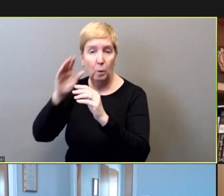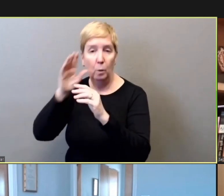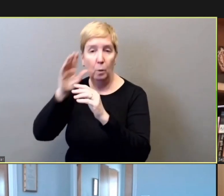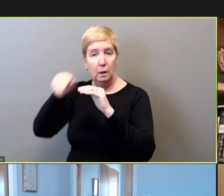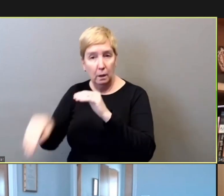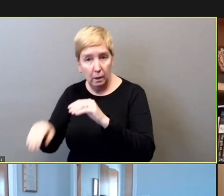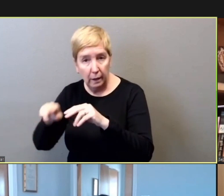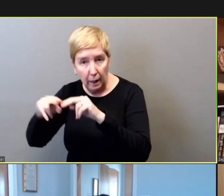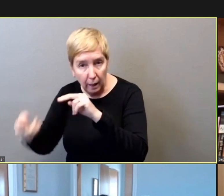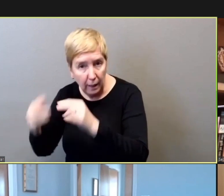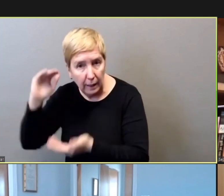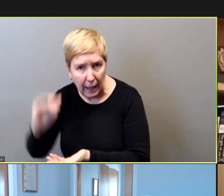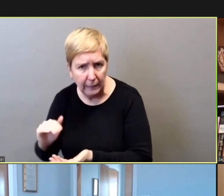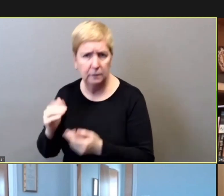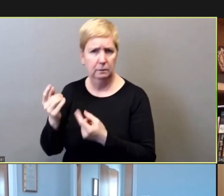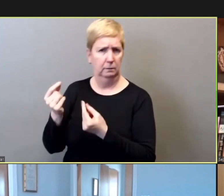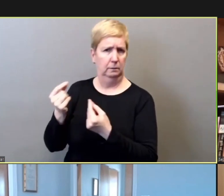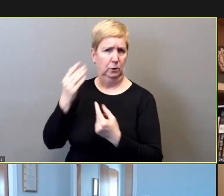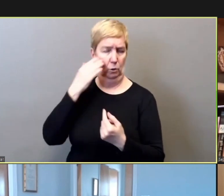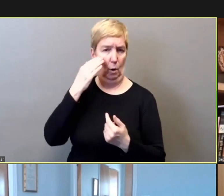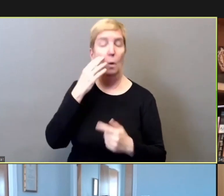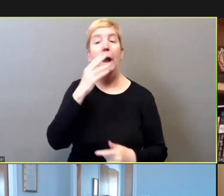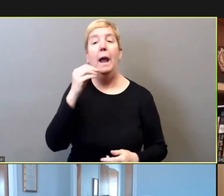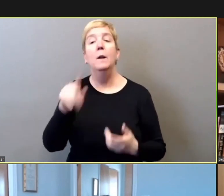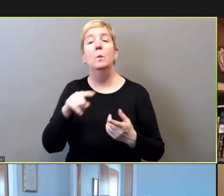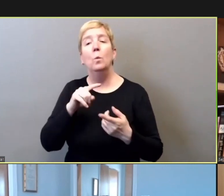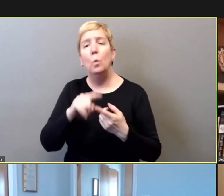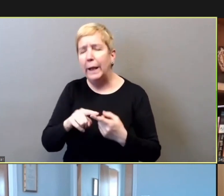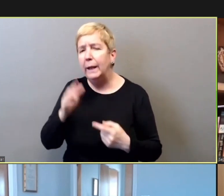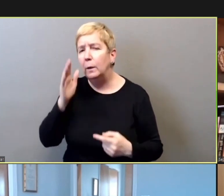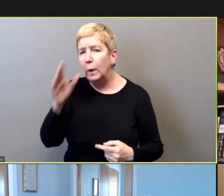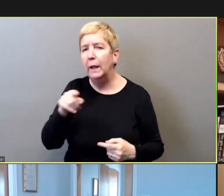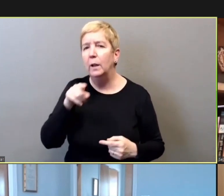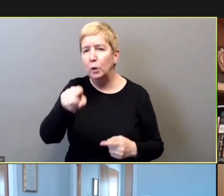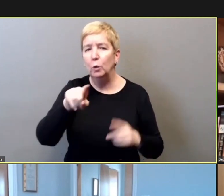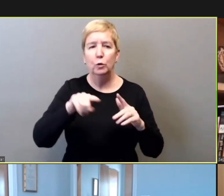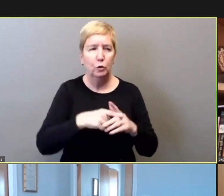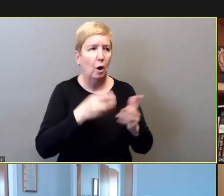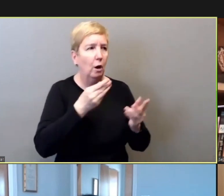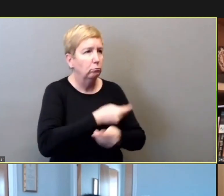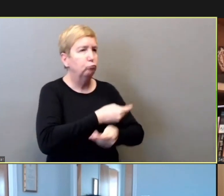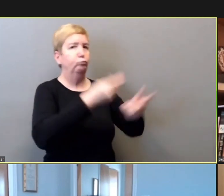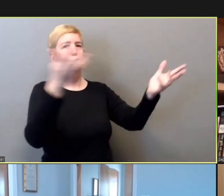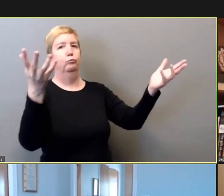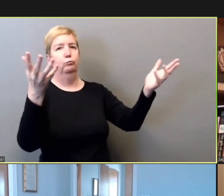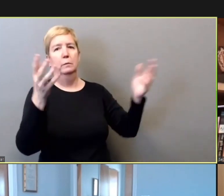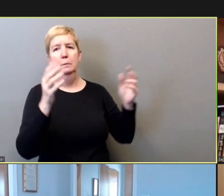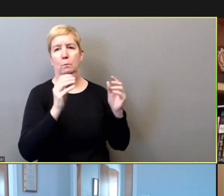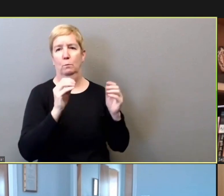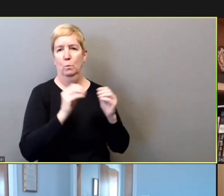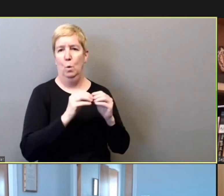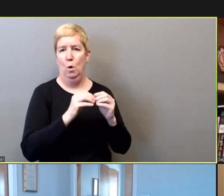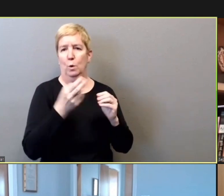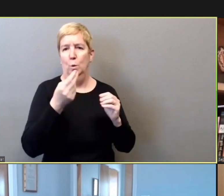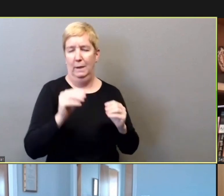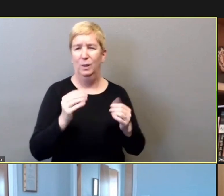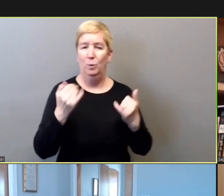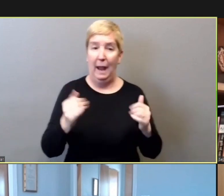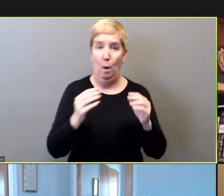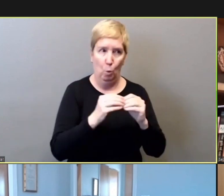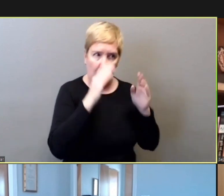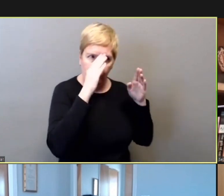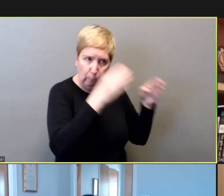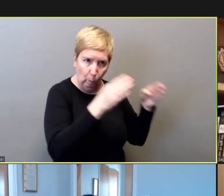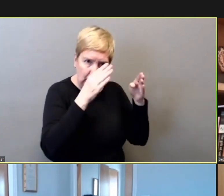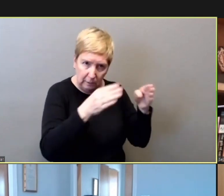what's happening there, and maybe when you may start sending those doses more broadly across the state, because right now it's sort of focused on some